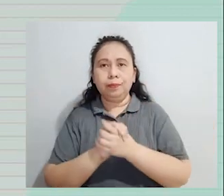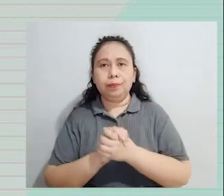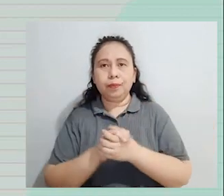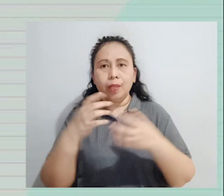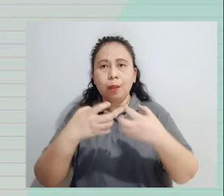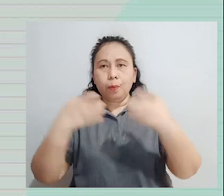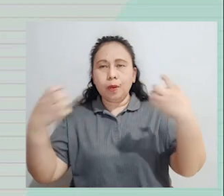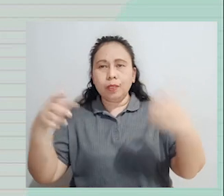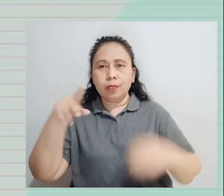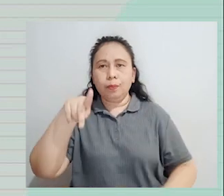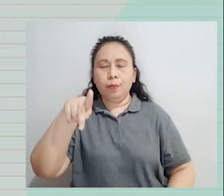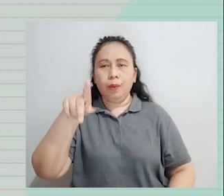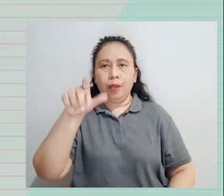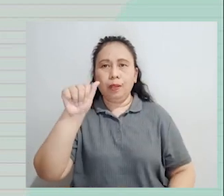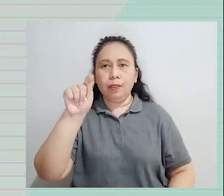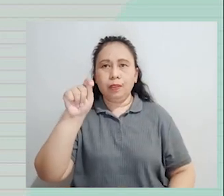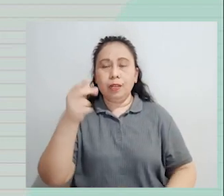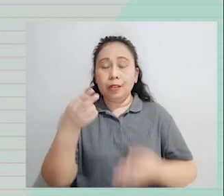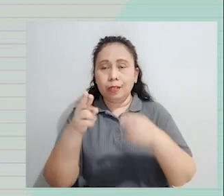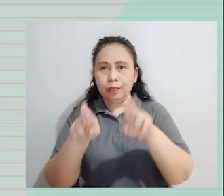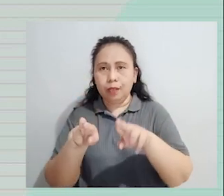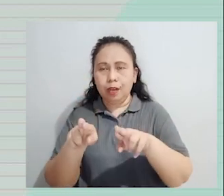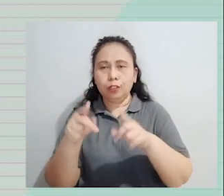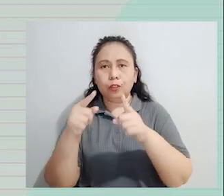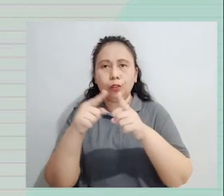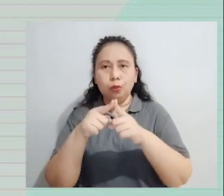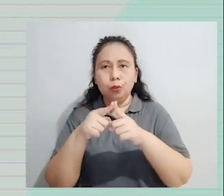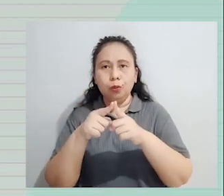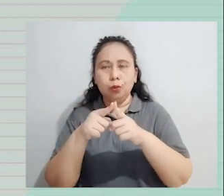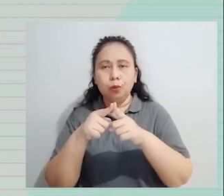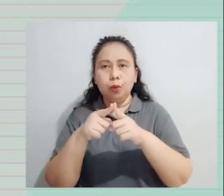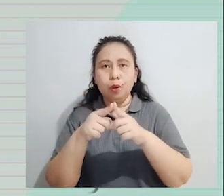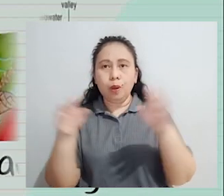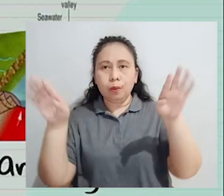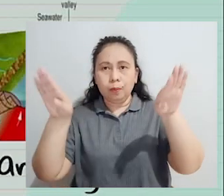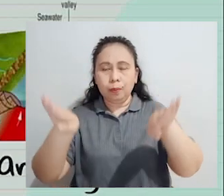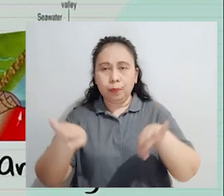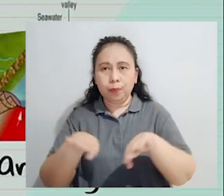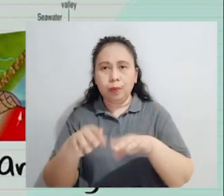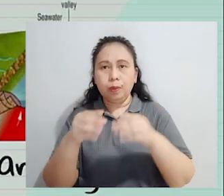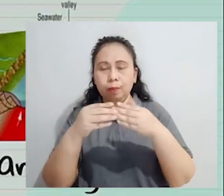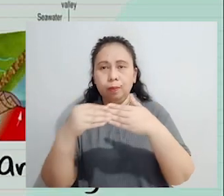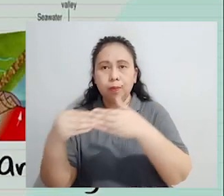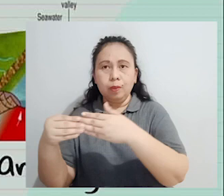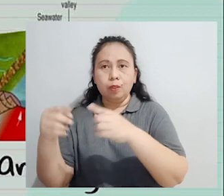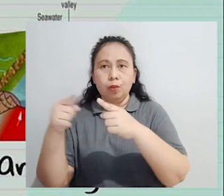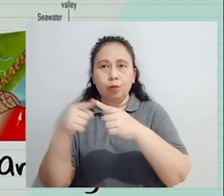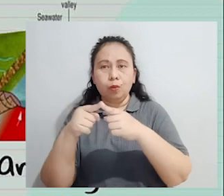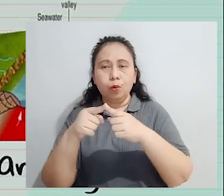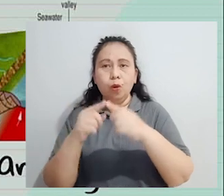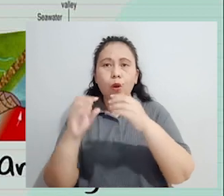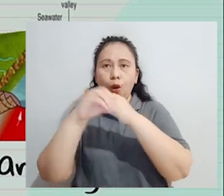Diverging plates result to rift valley, which eventually turns into an ocean ridge.